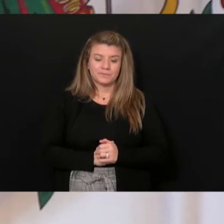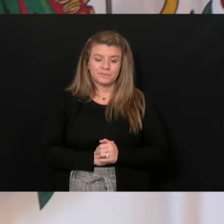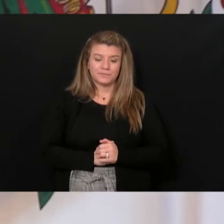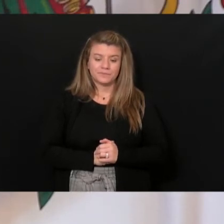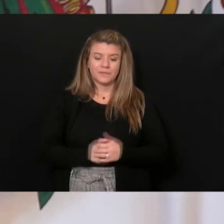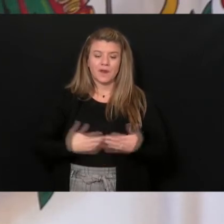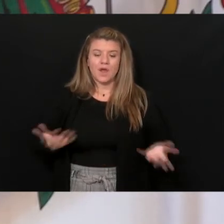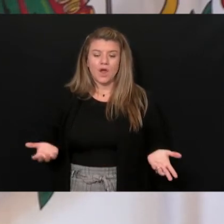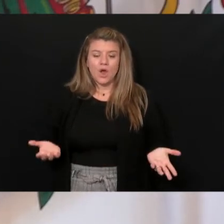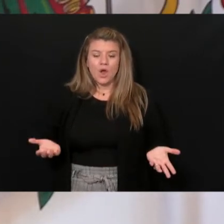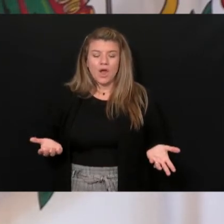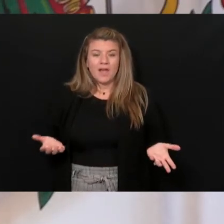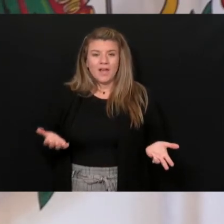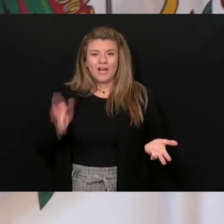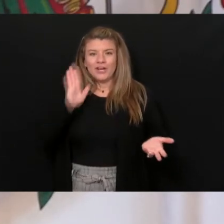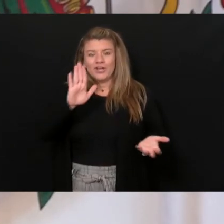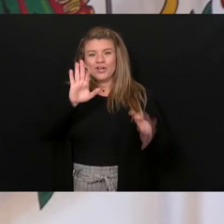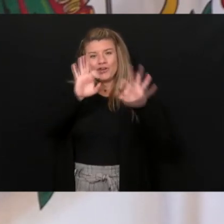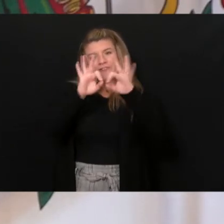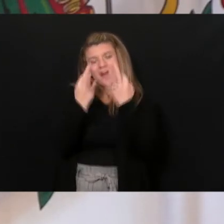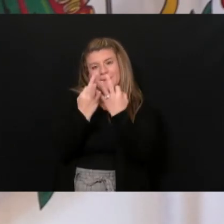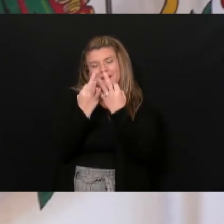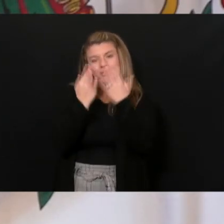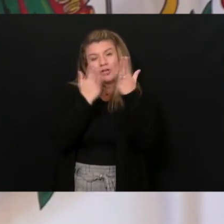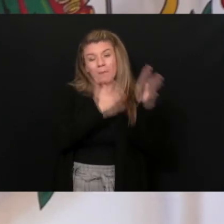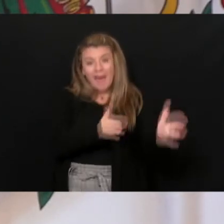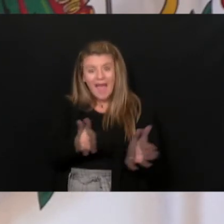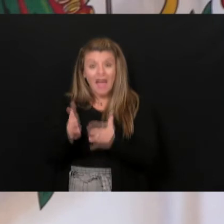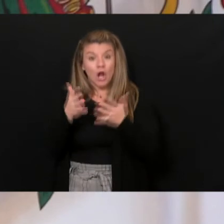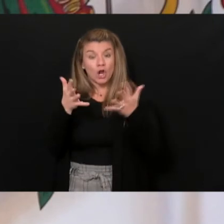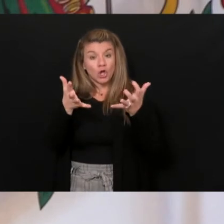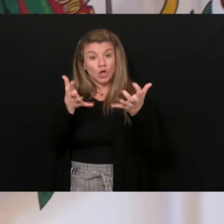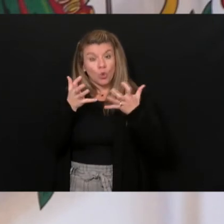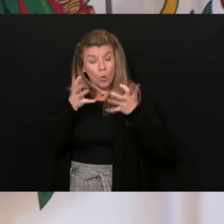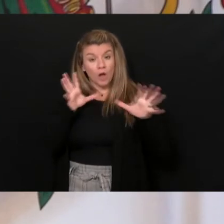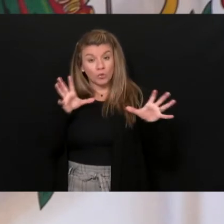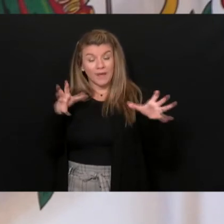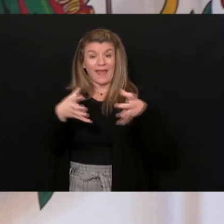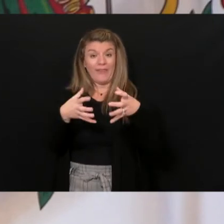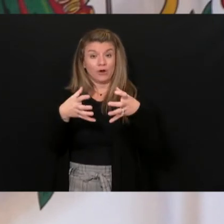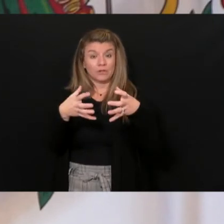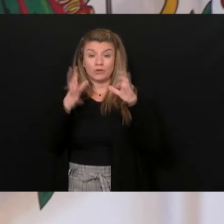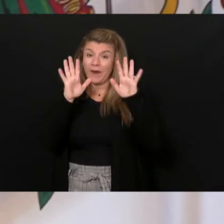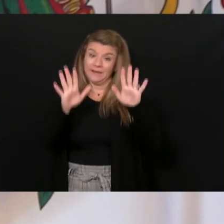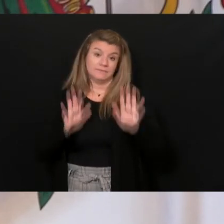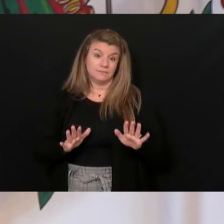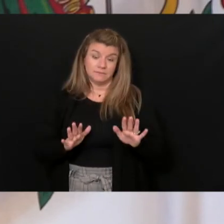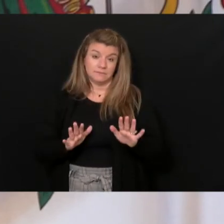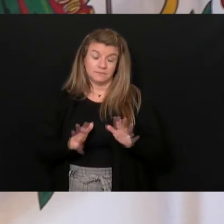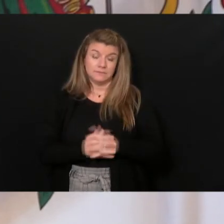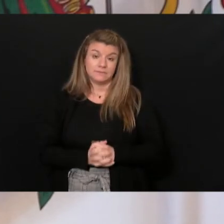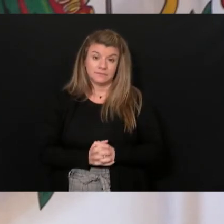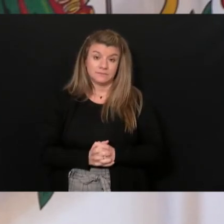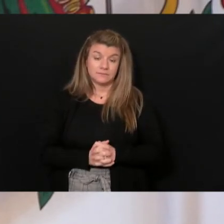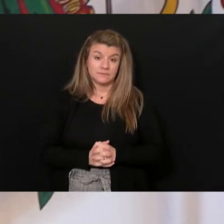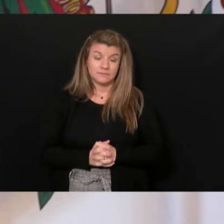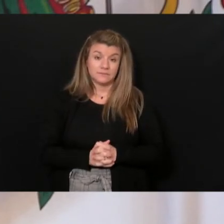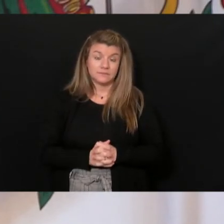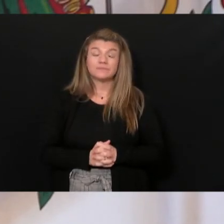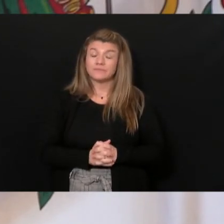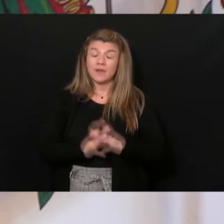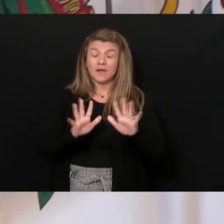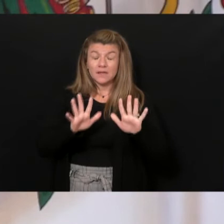what are you going to do with your loved ones? You want to get together? Great. From the standpoint, and this is